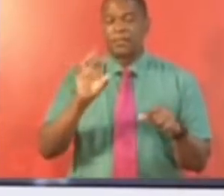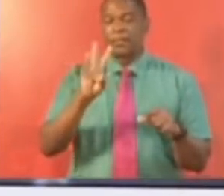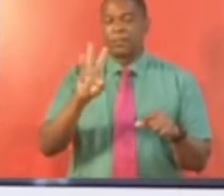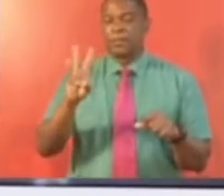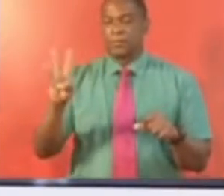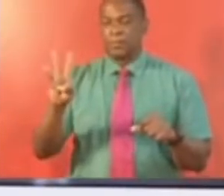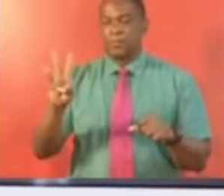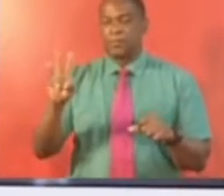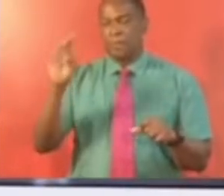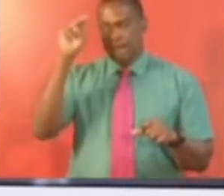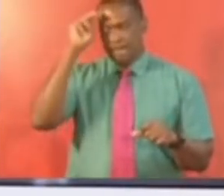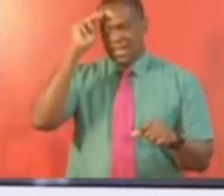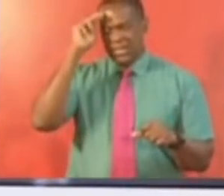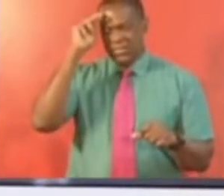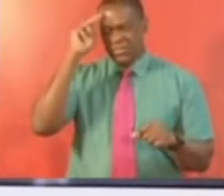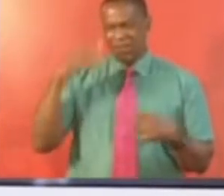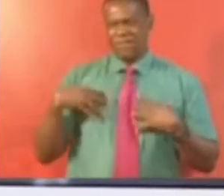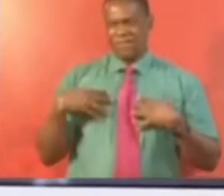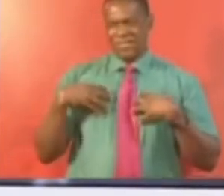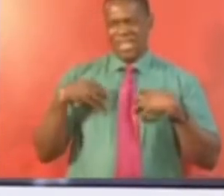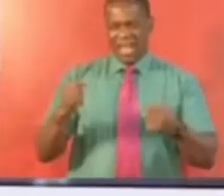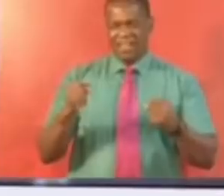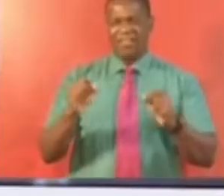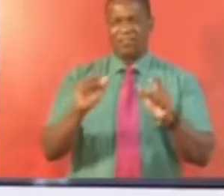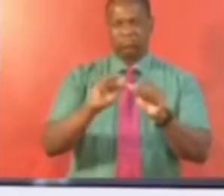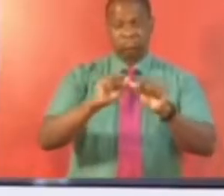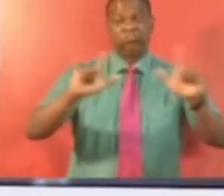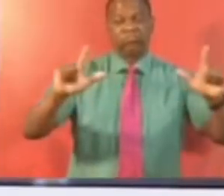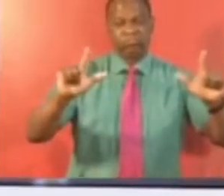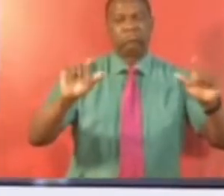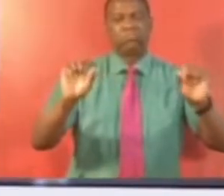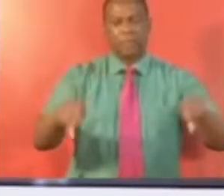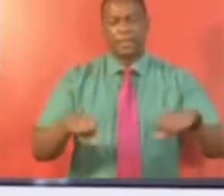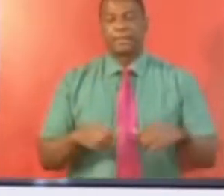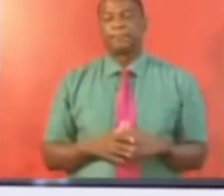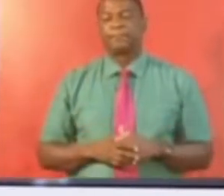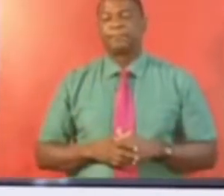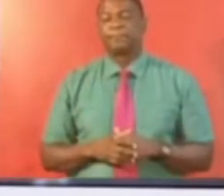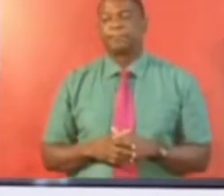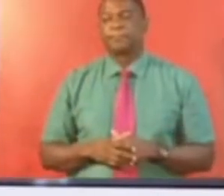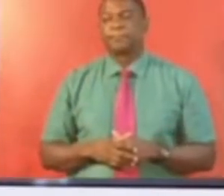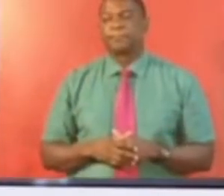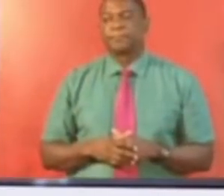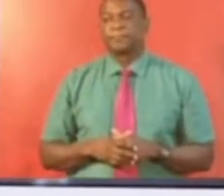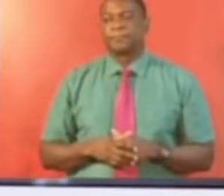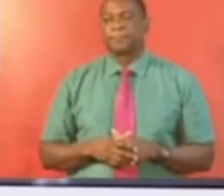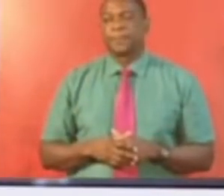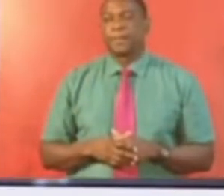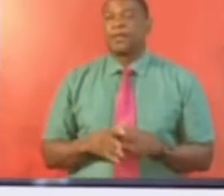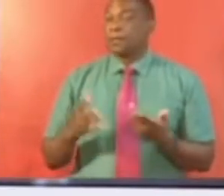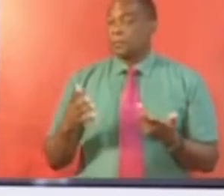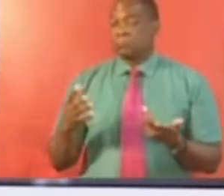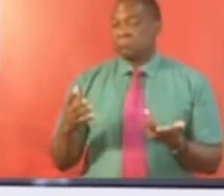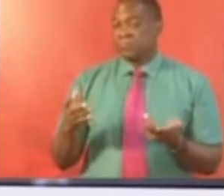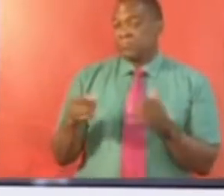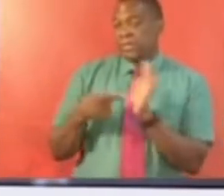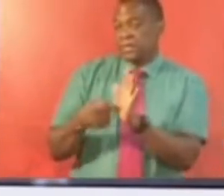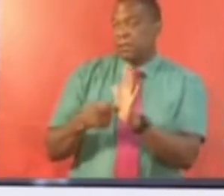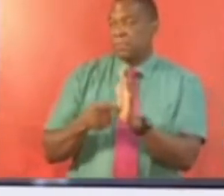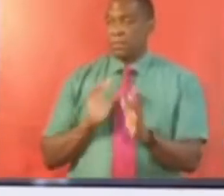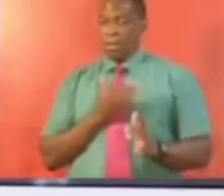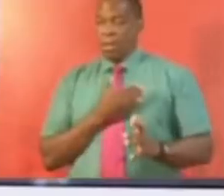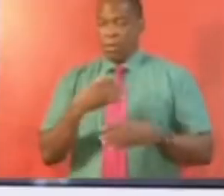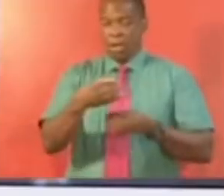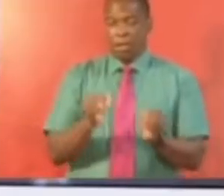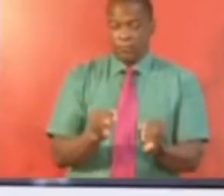alone. There's a checklist of symptomatology that we ask our workers every single day when they come to the office or they come